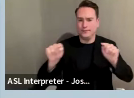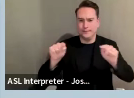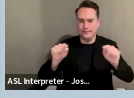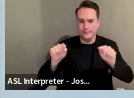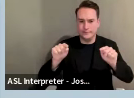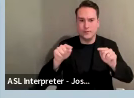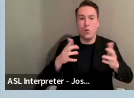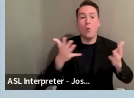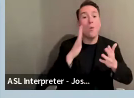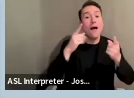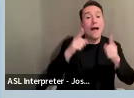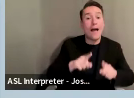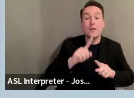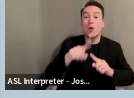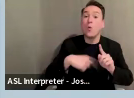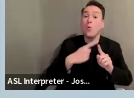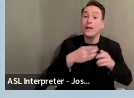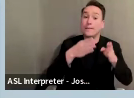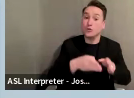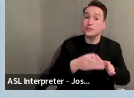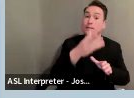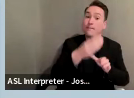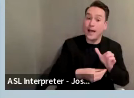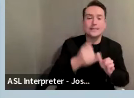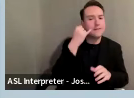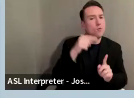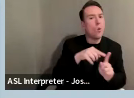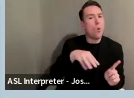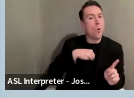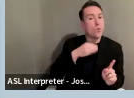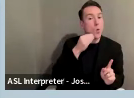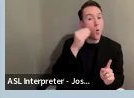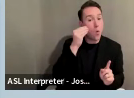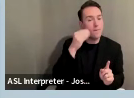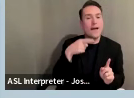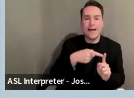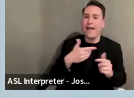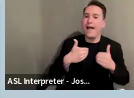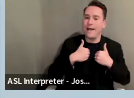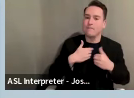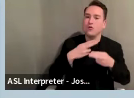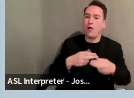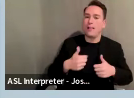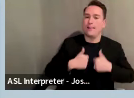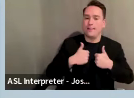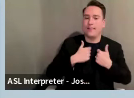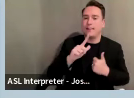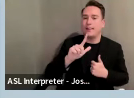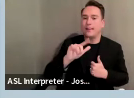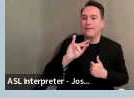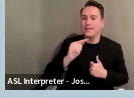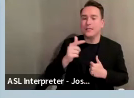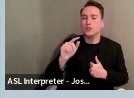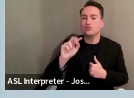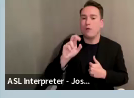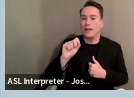what would take place when someone passes away if they were a homeowner and if they had a living trust. and put their home in the